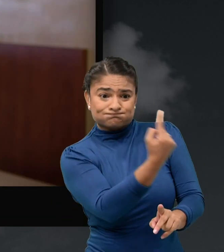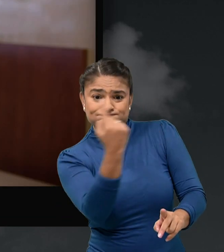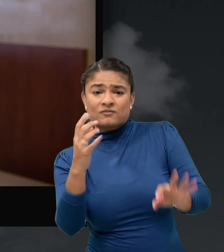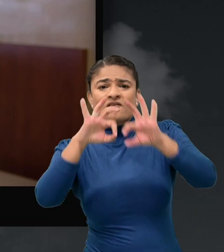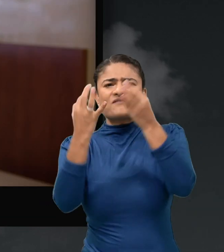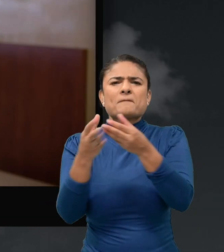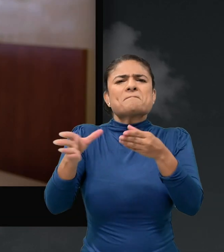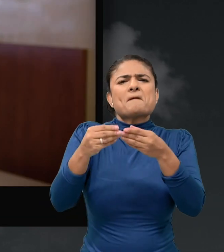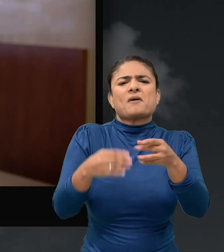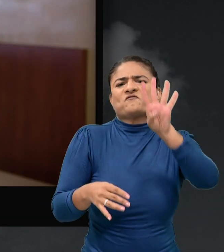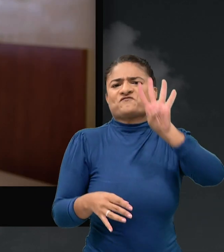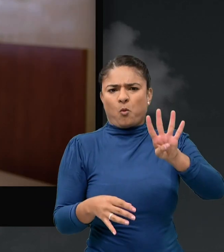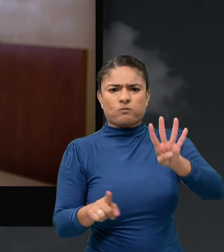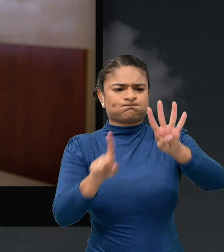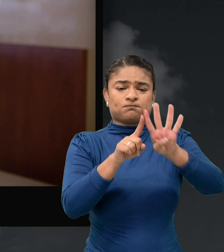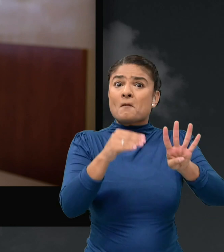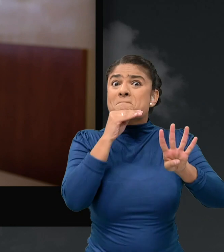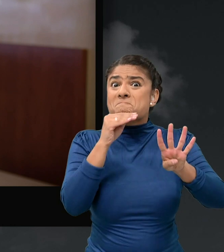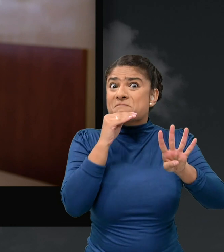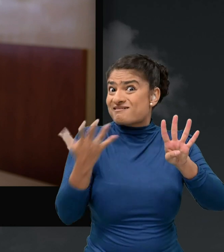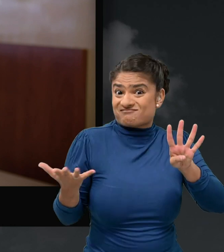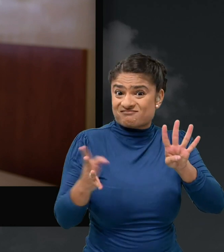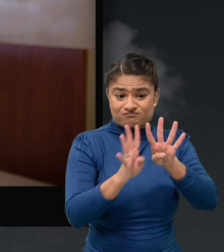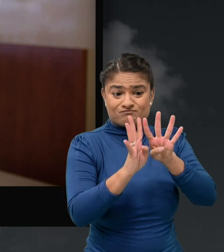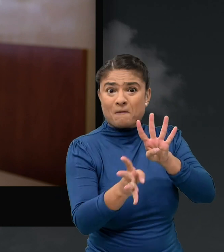le batho ba bane o tshore